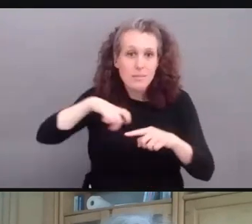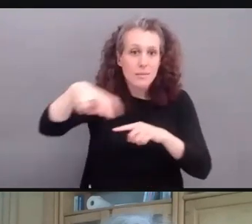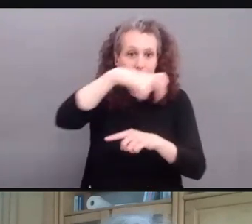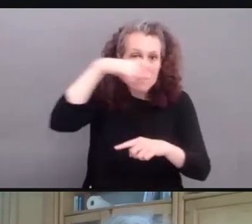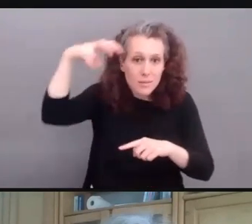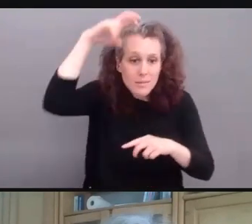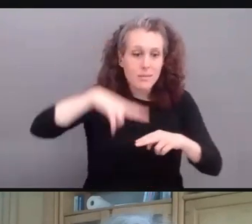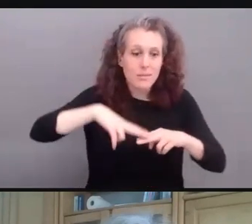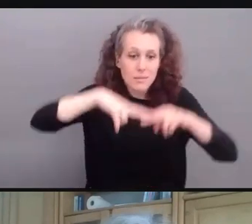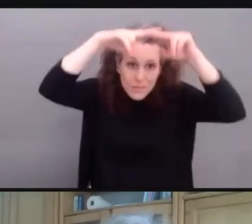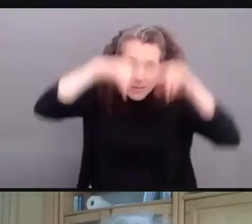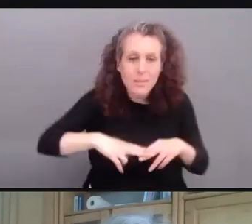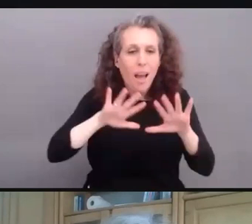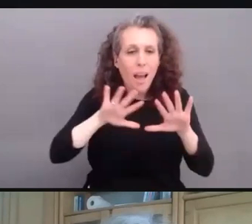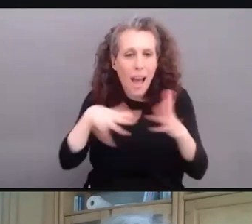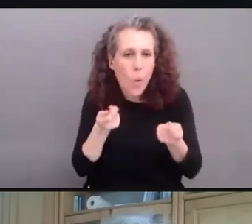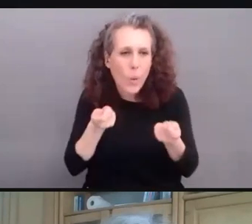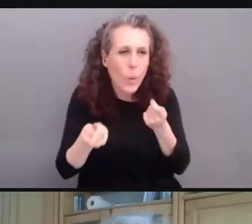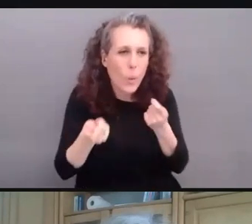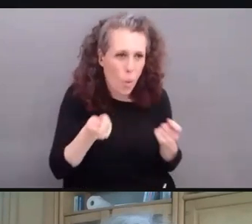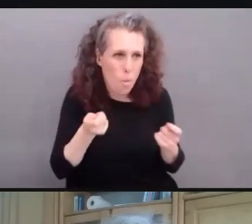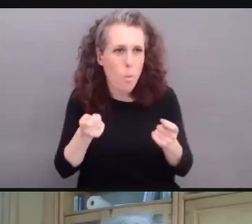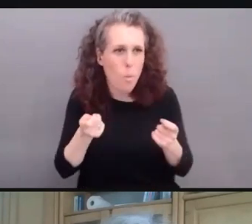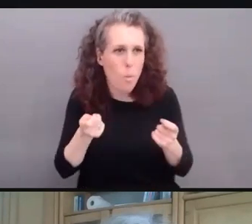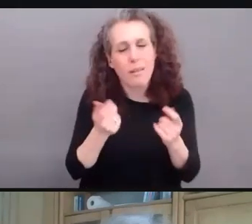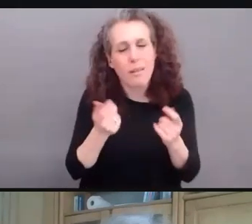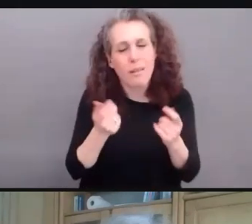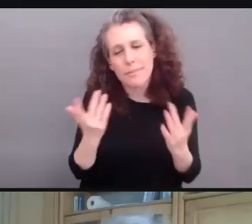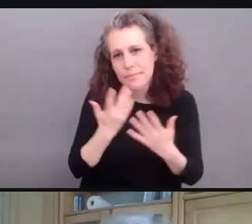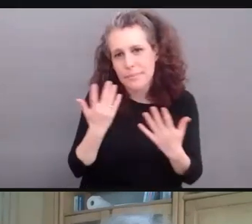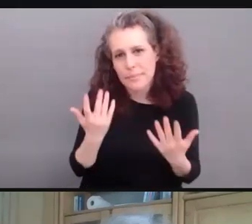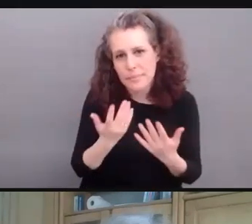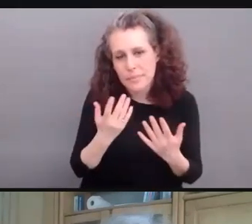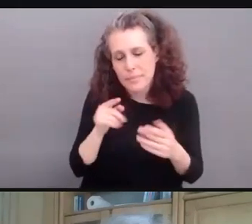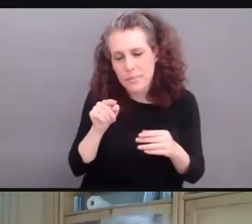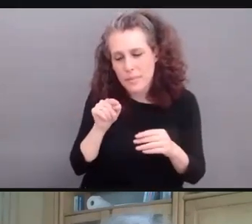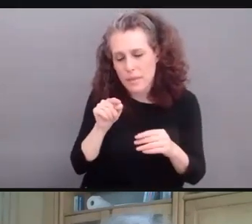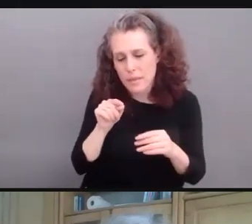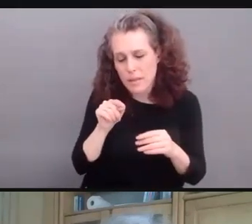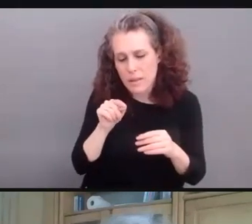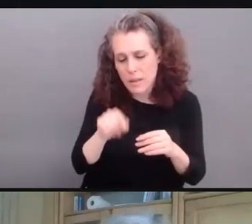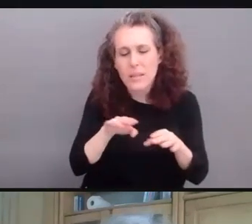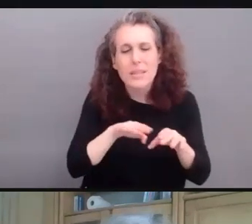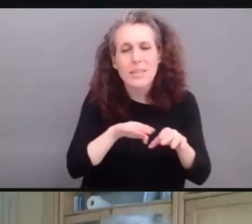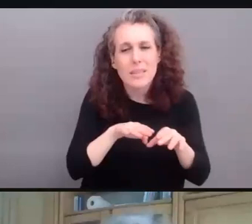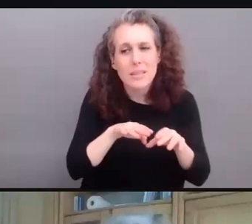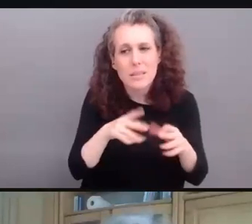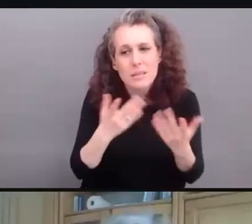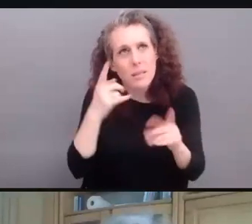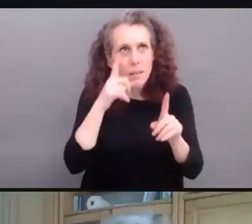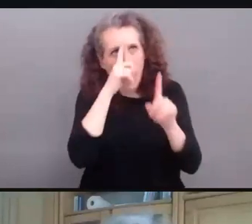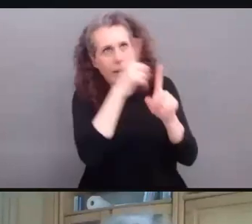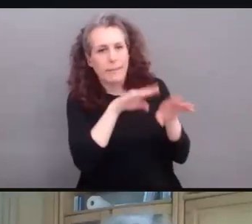standards dealing with a small part of this standardization field. So there should be